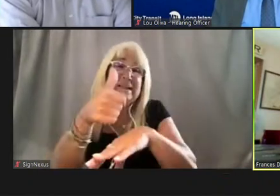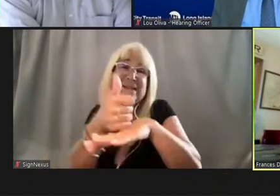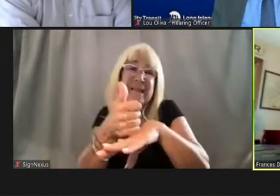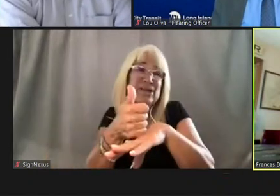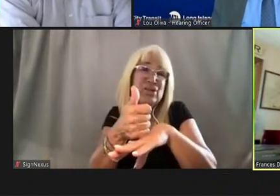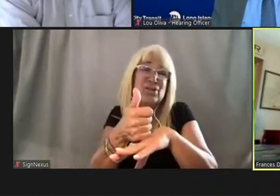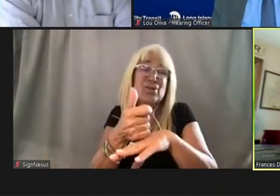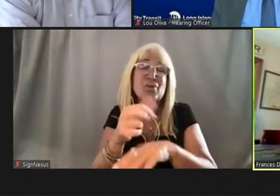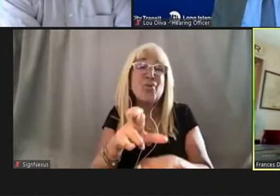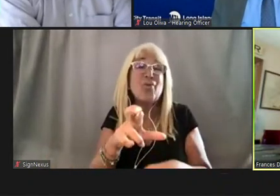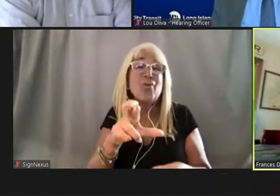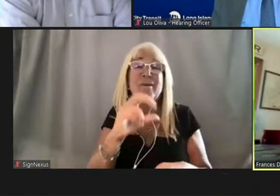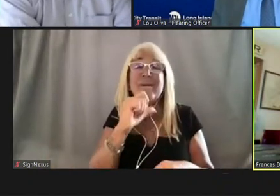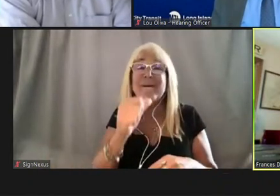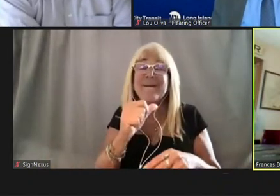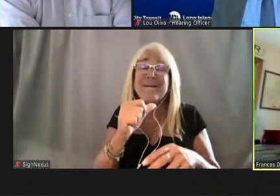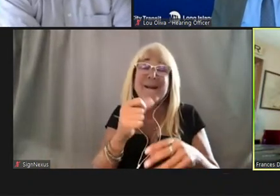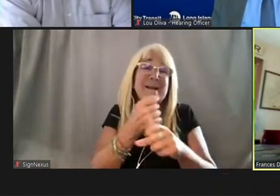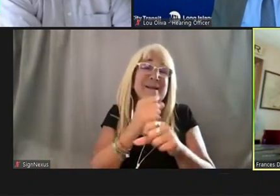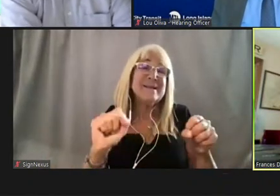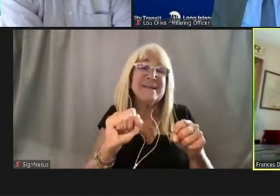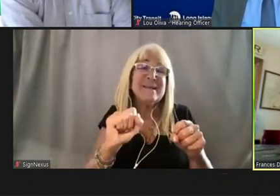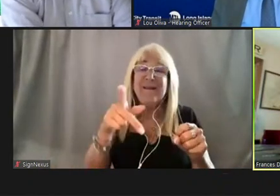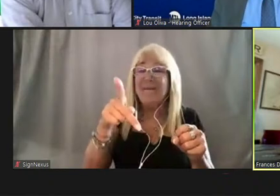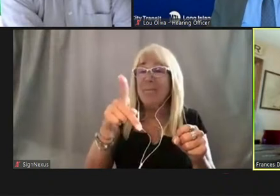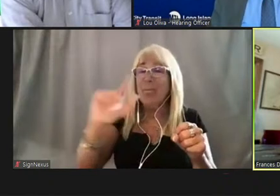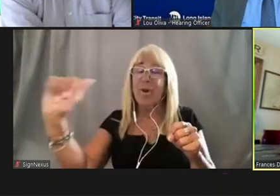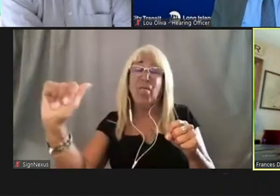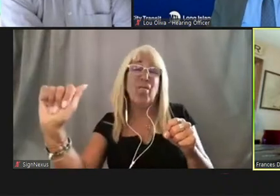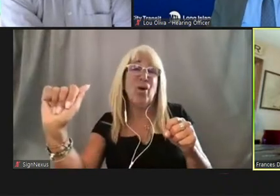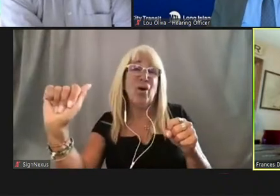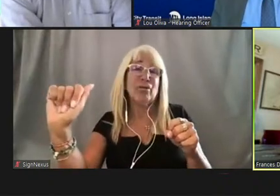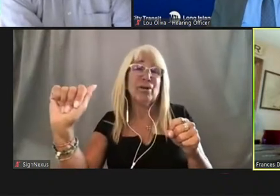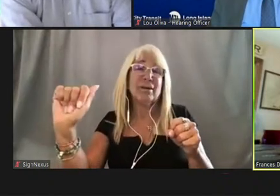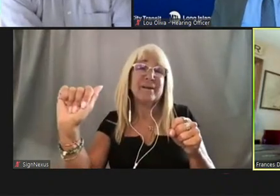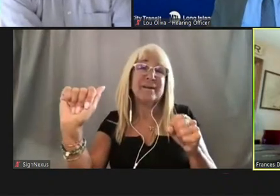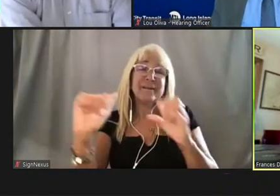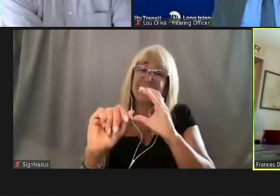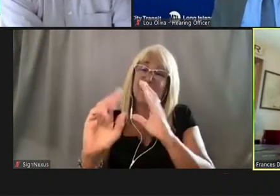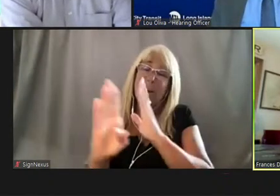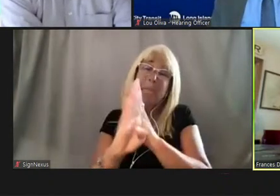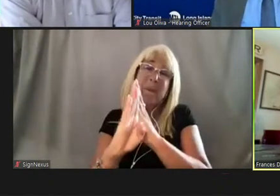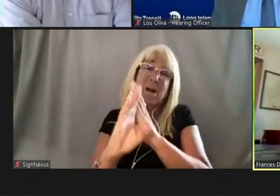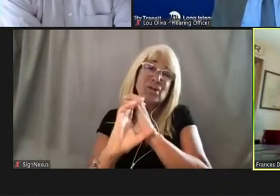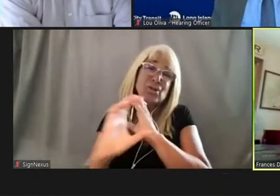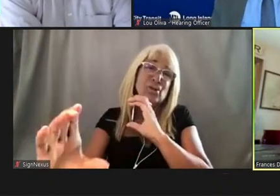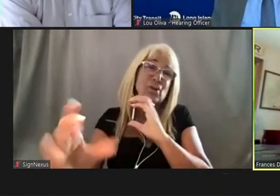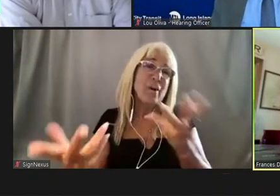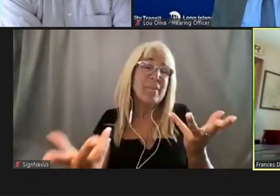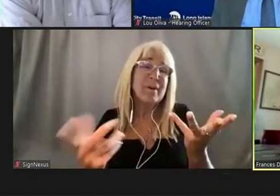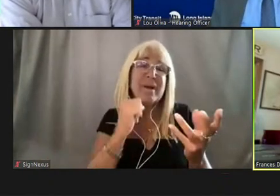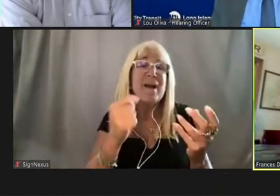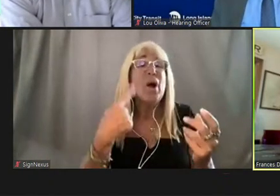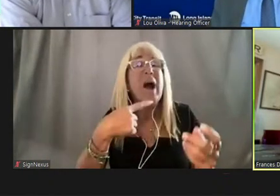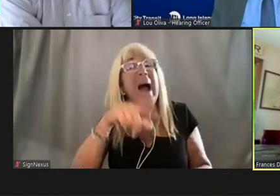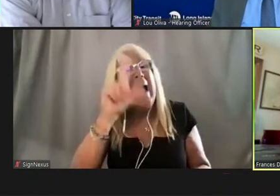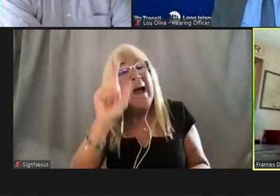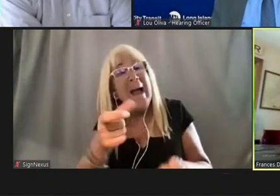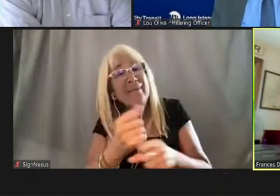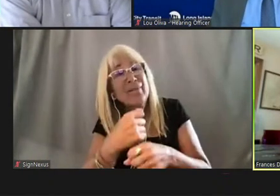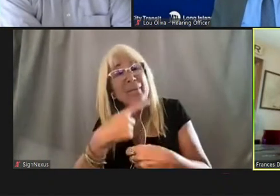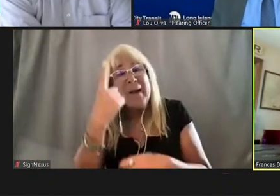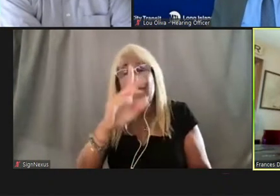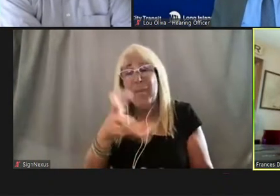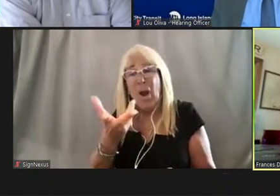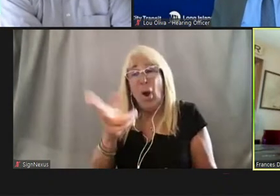a very unsafe Port Authority Bus Terminal this is not a choice that I want to make this is a choice I have to make for my own